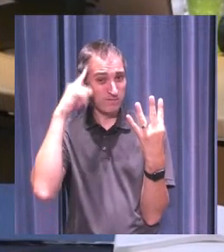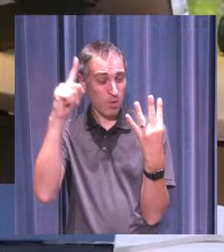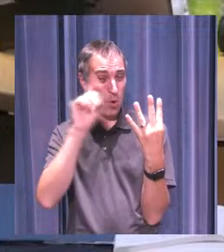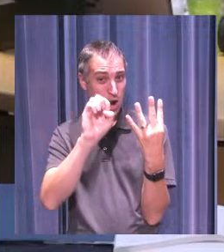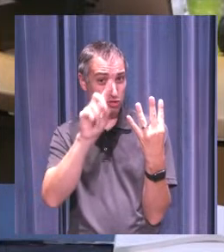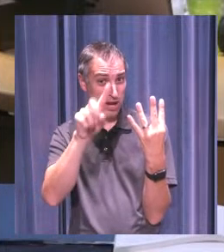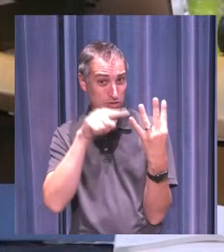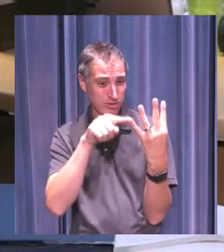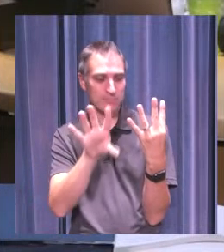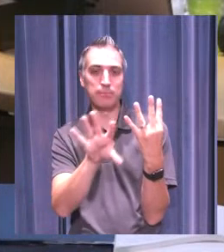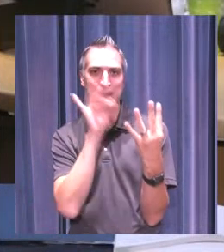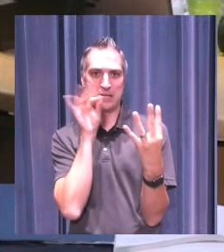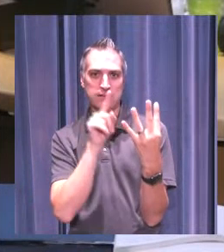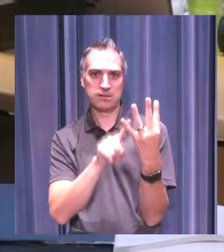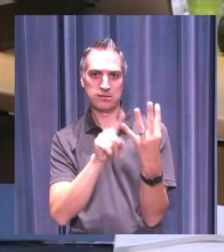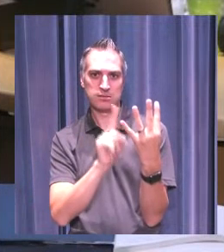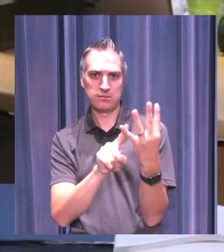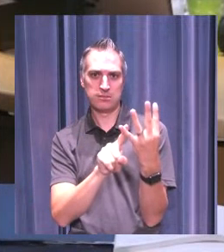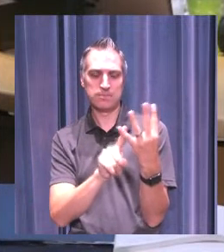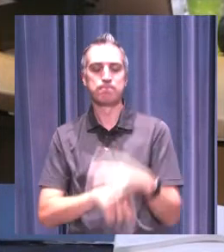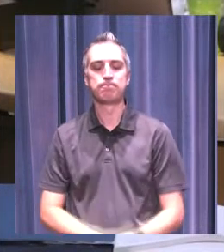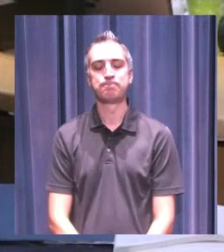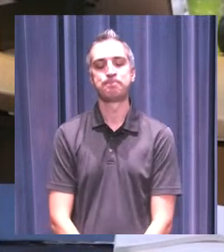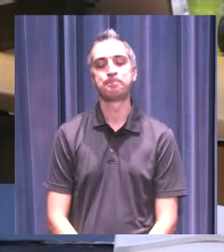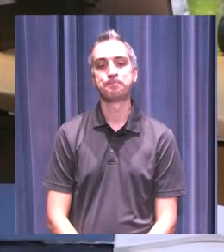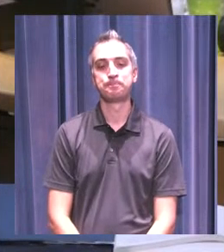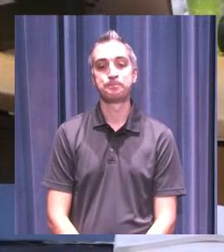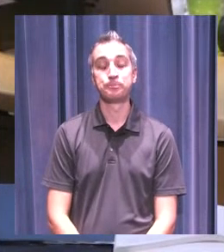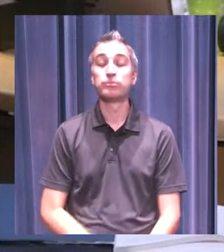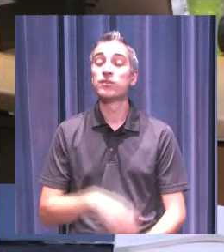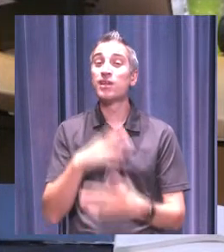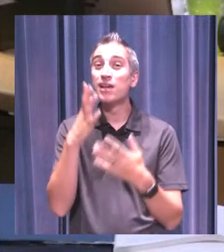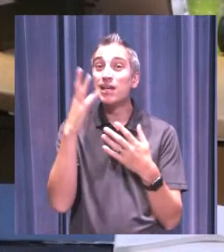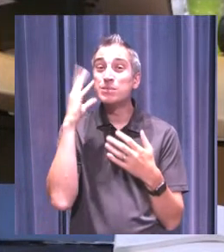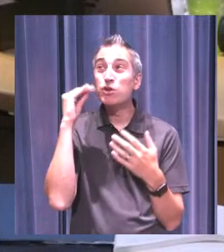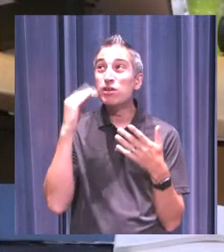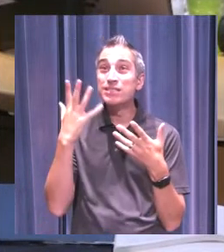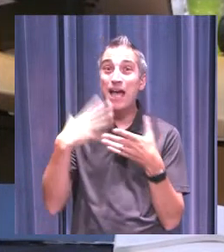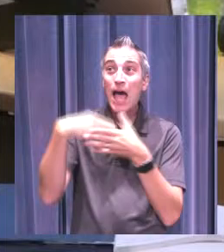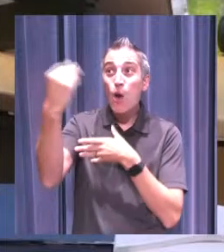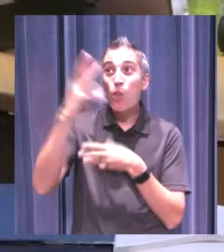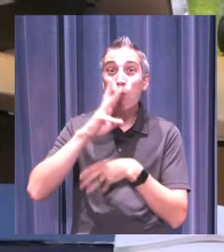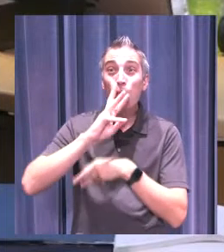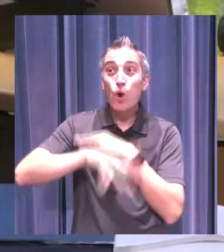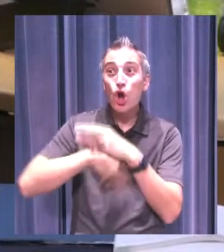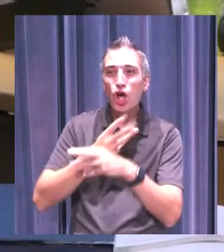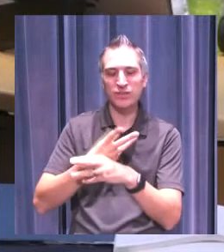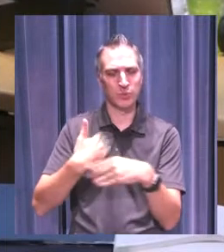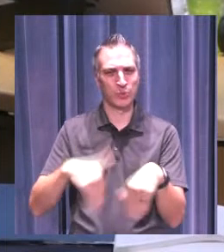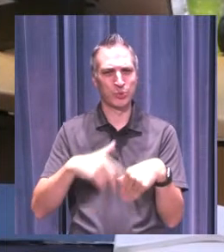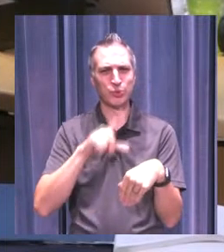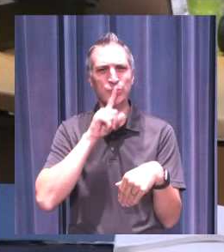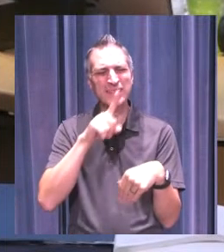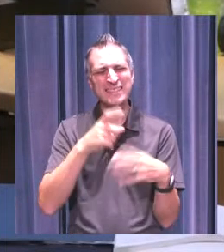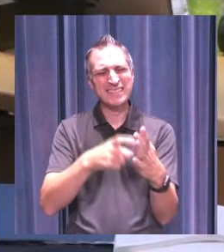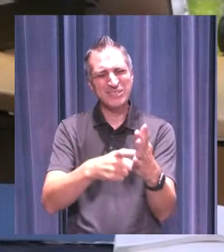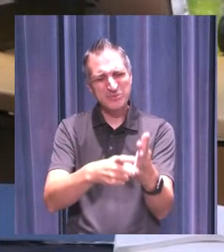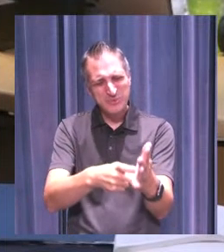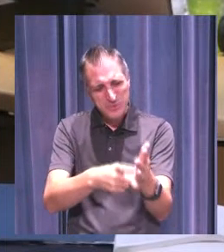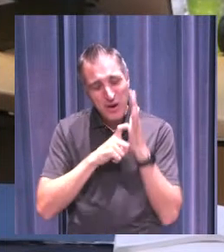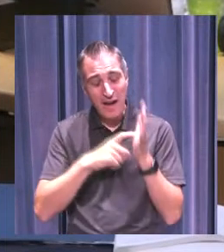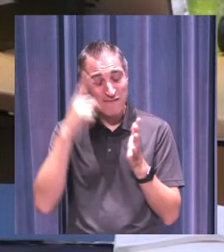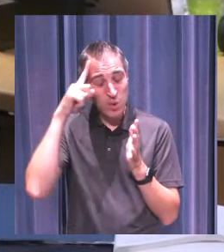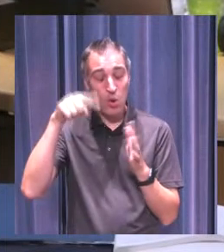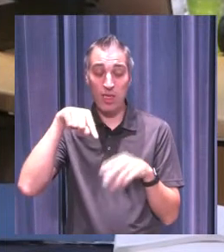education was selected for the position. Experience in the field is essential at this level of administration. I have